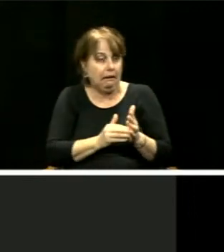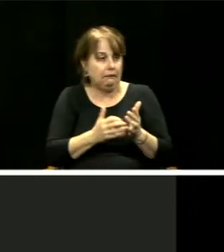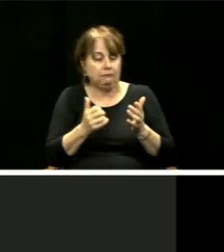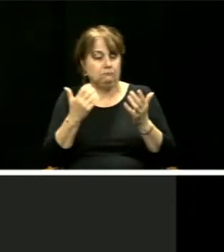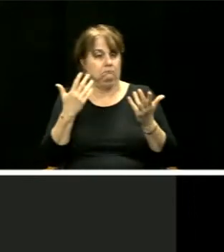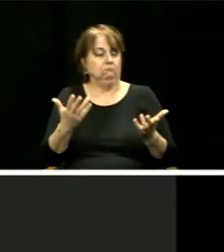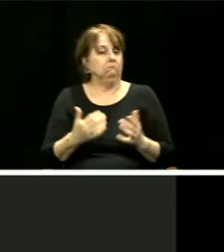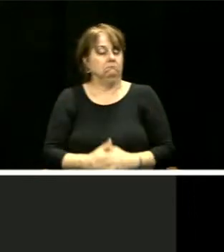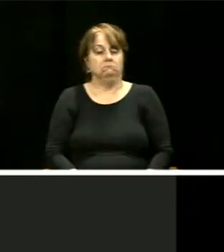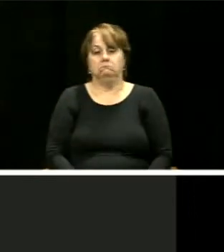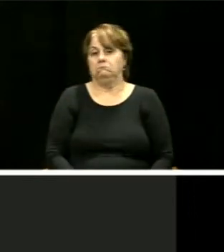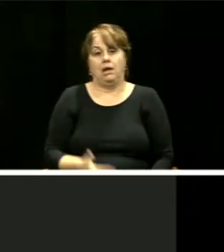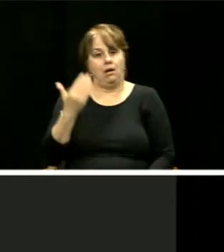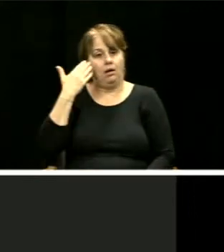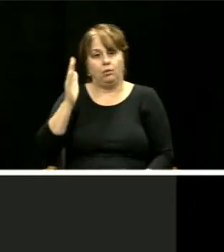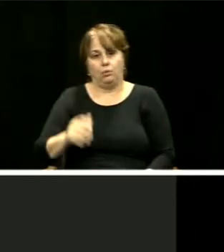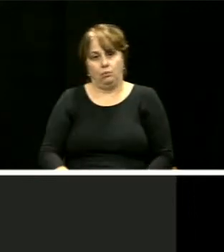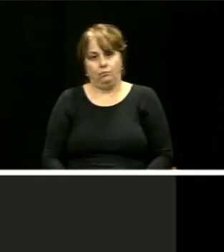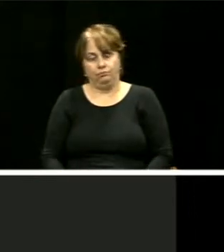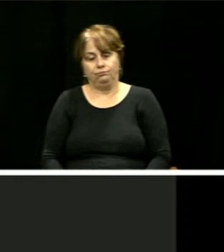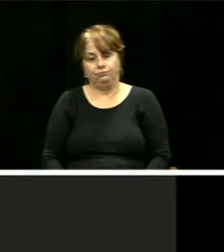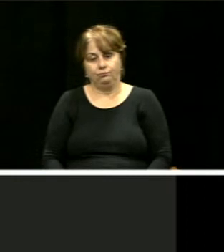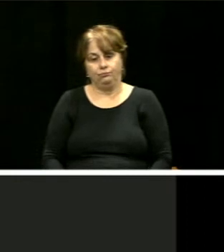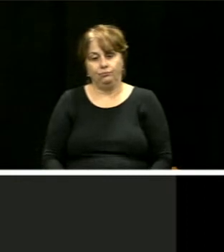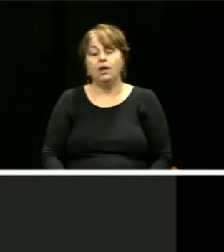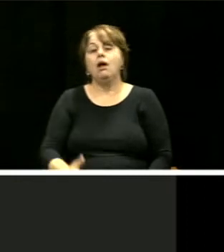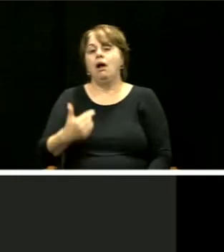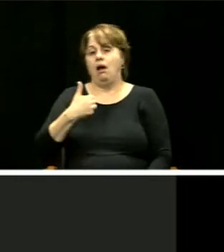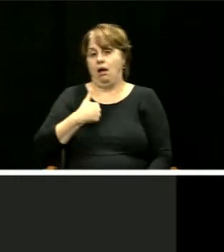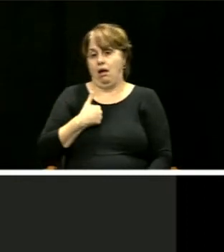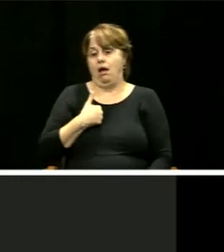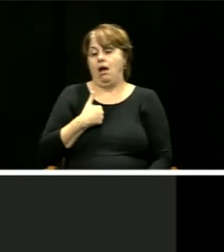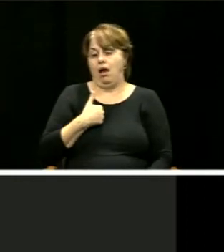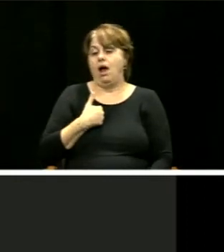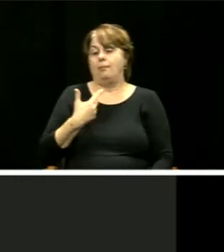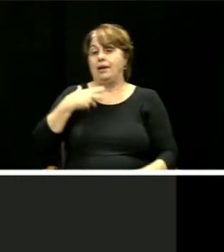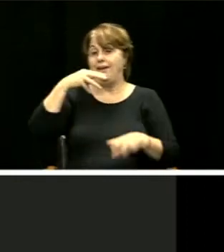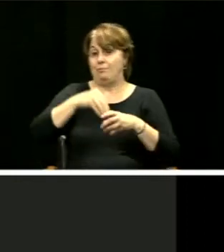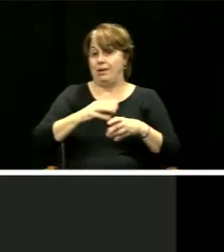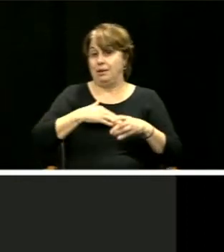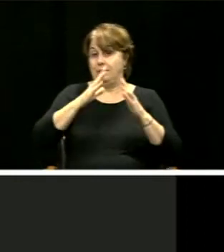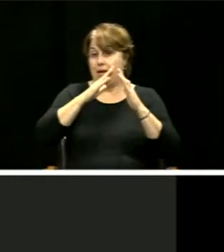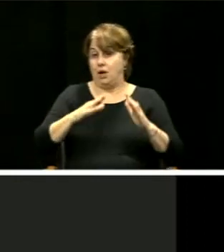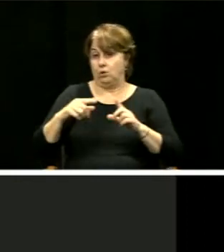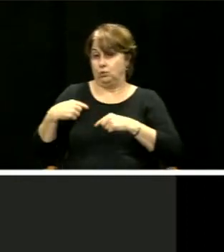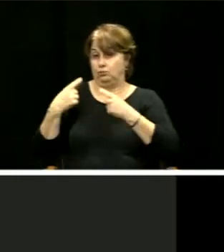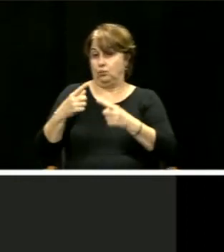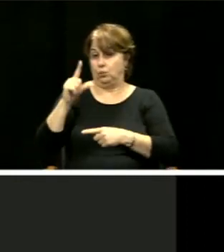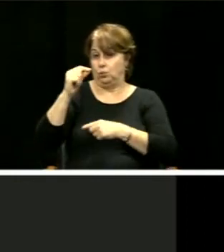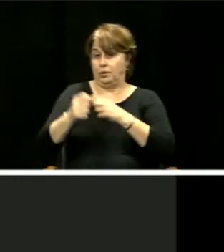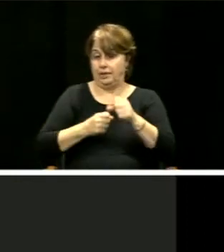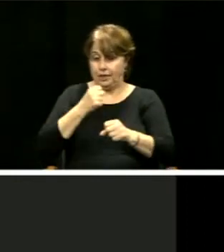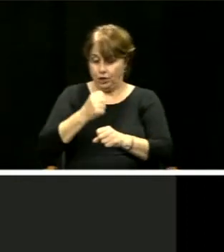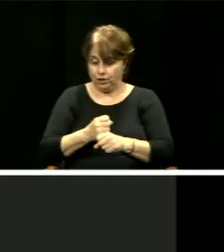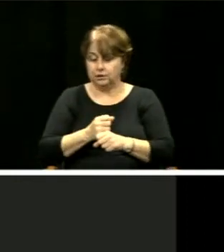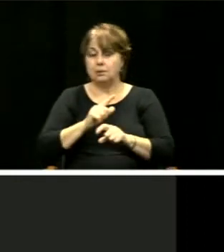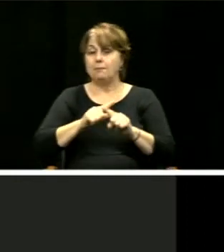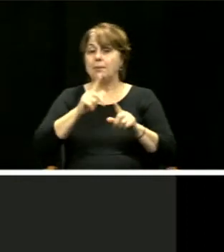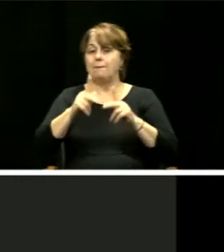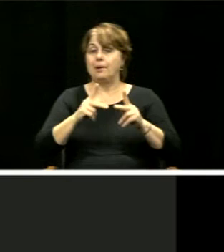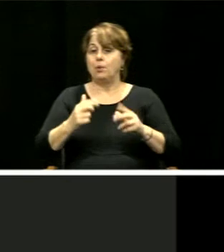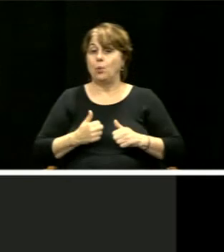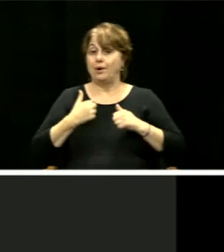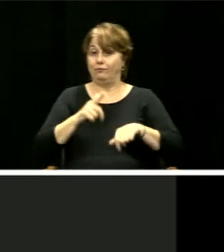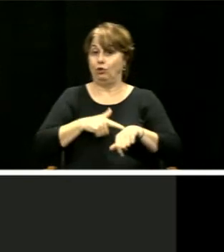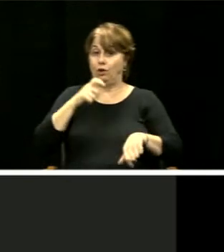Because as I've spoken to, I've been in the house for 25 years, but as I've spoken to people who've lived here longer than we have,